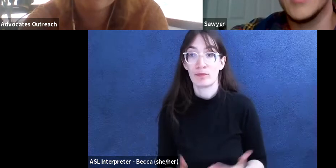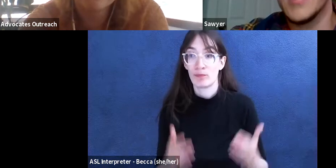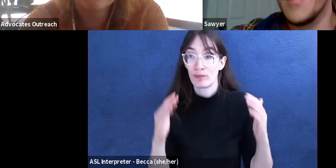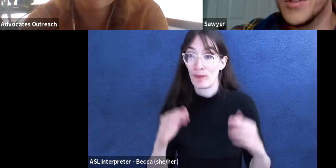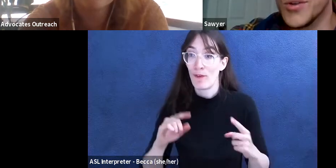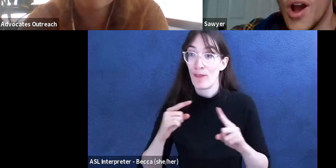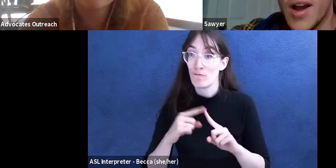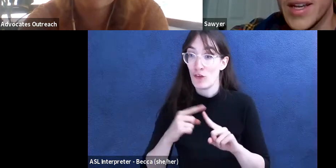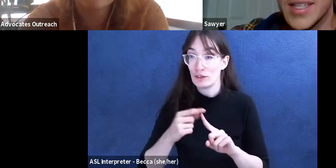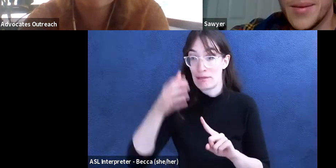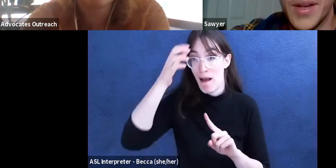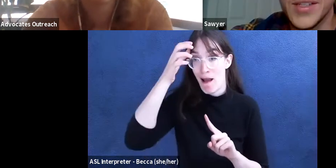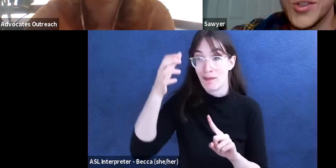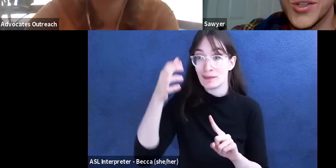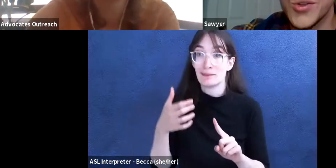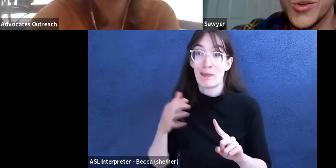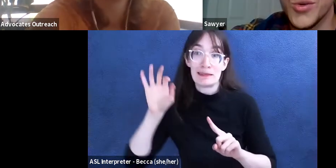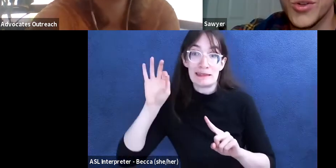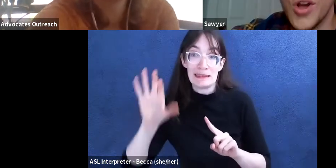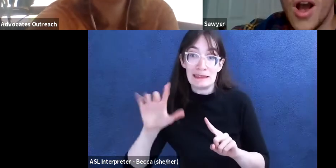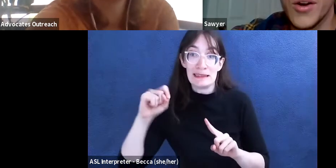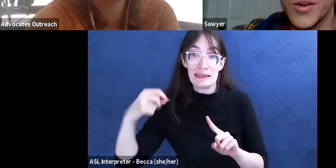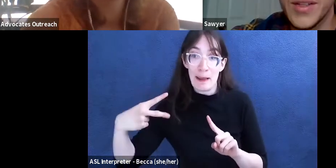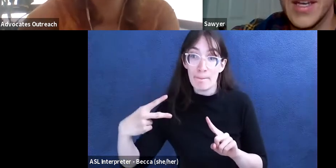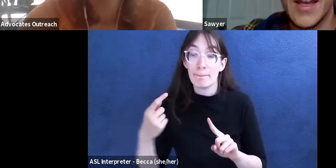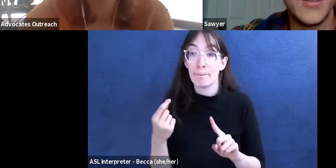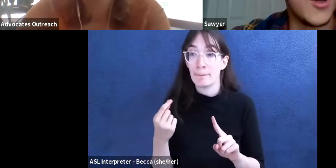sexuality with their parents and caregivers.